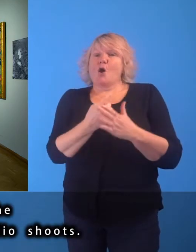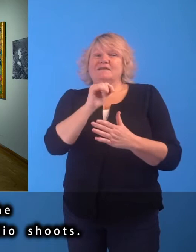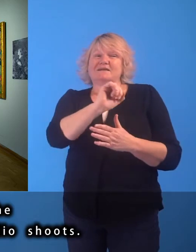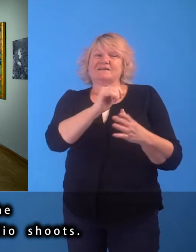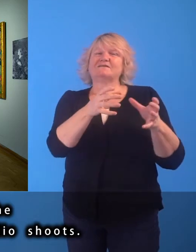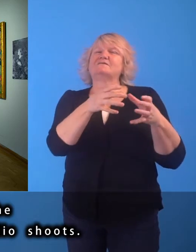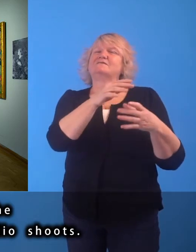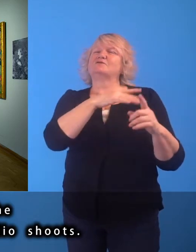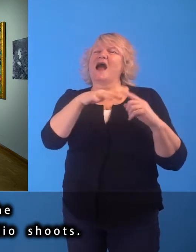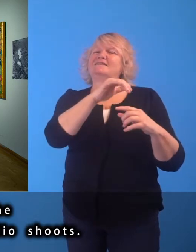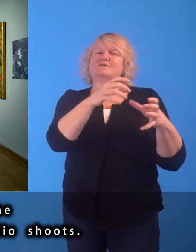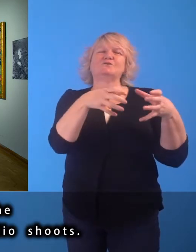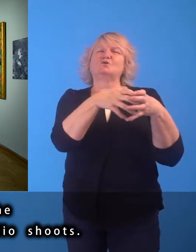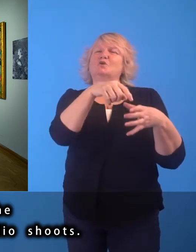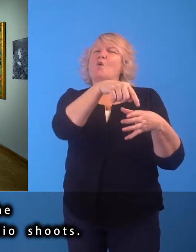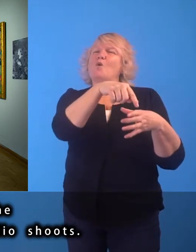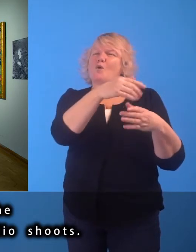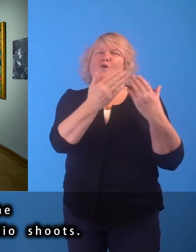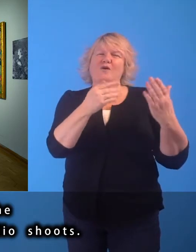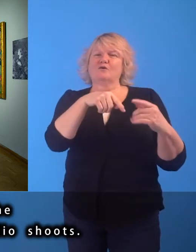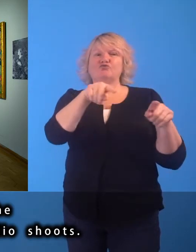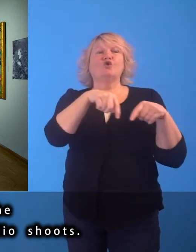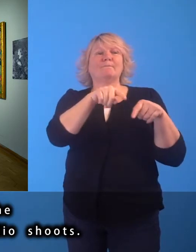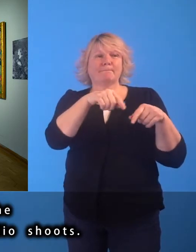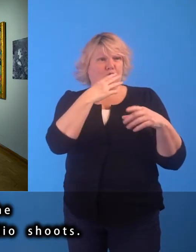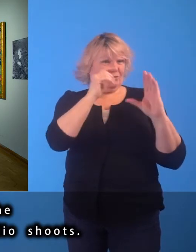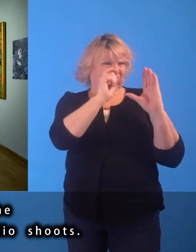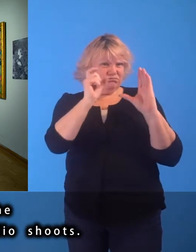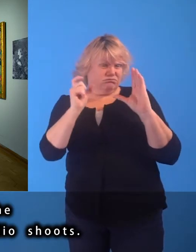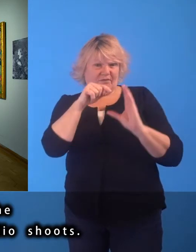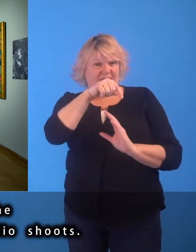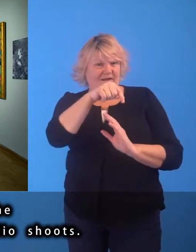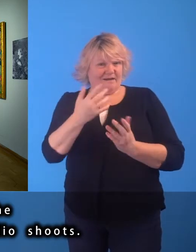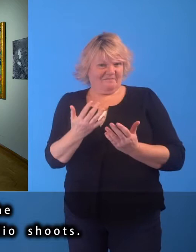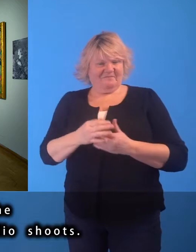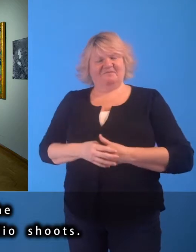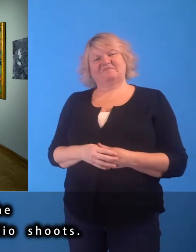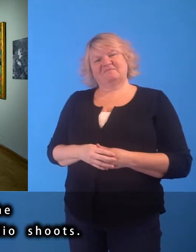the opportunity to attend society studio shoots.